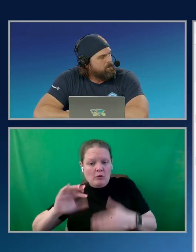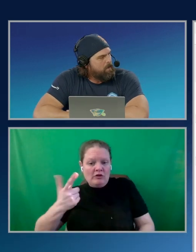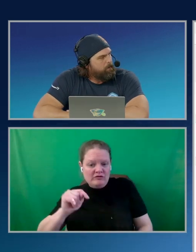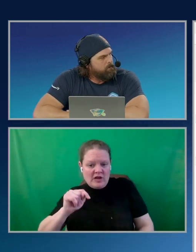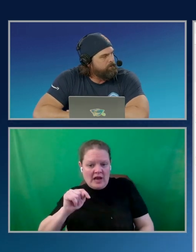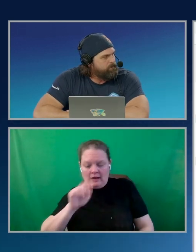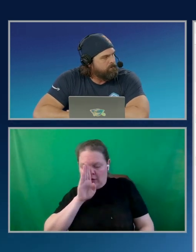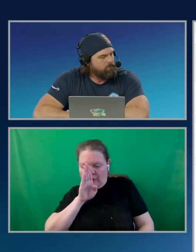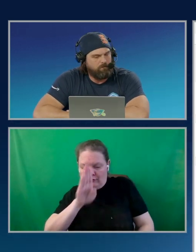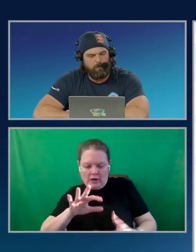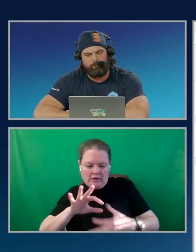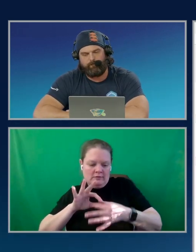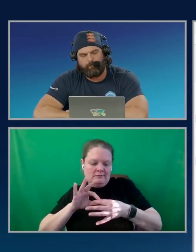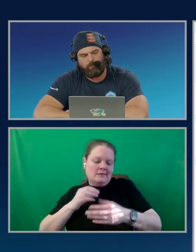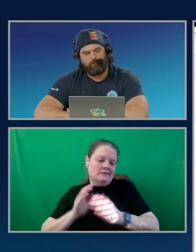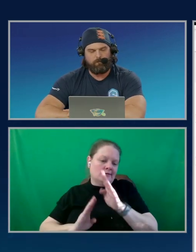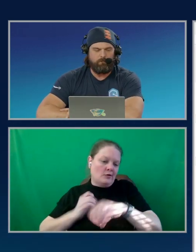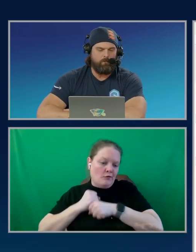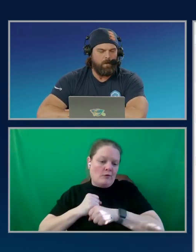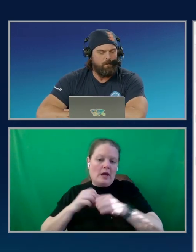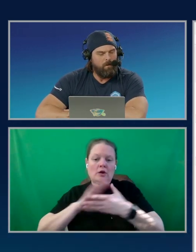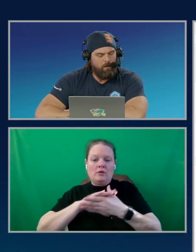story as an example. Interesting.